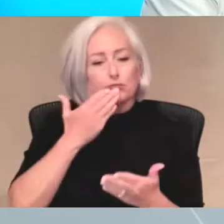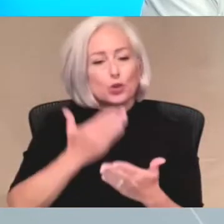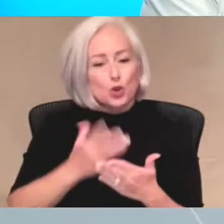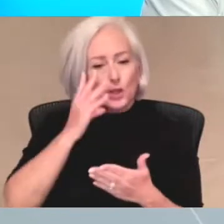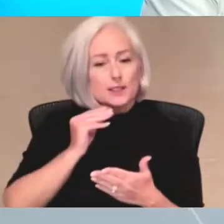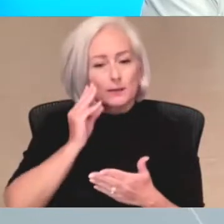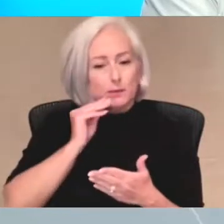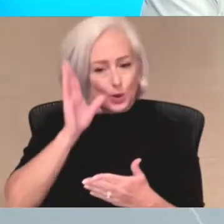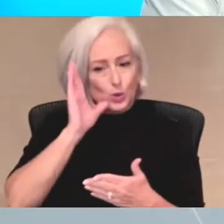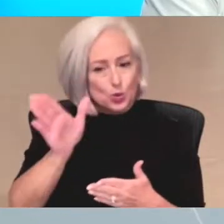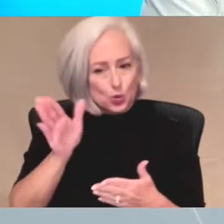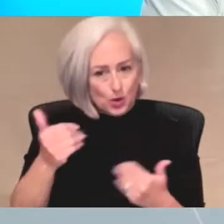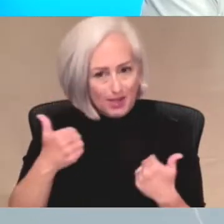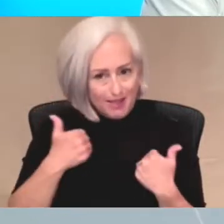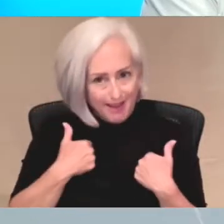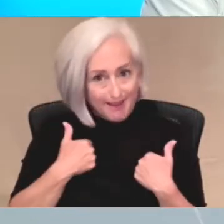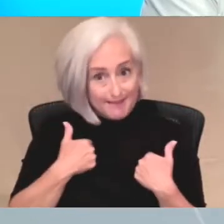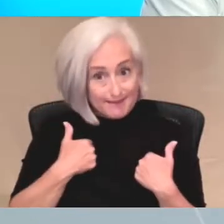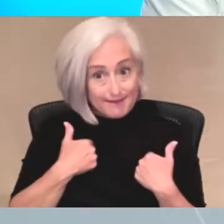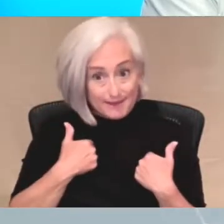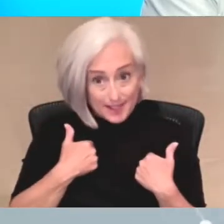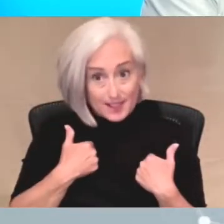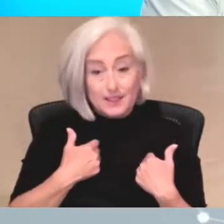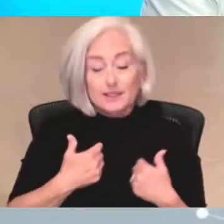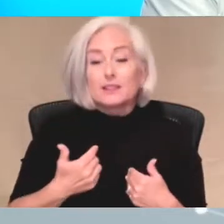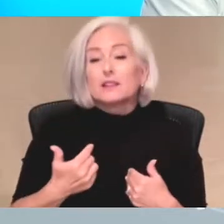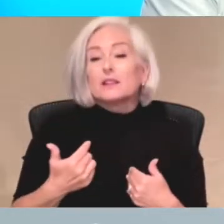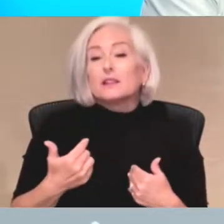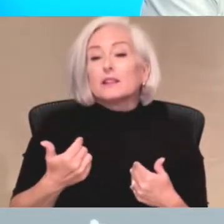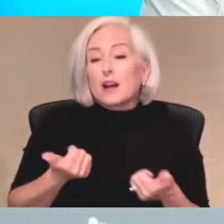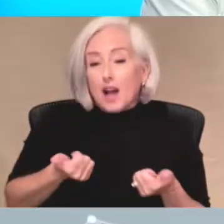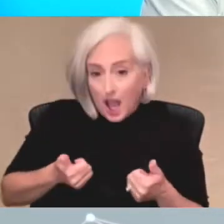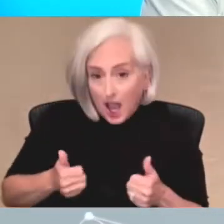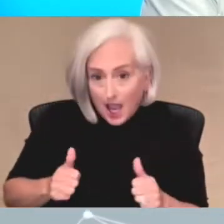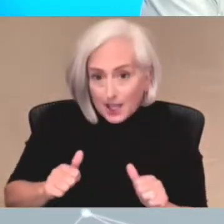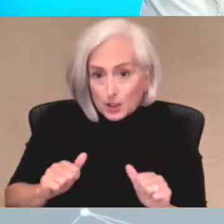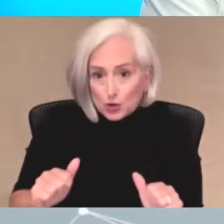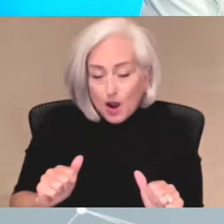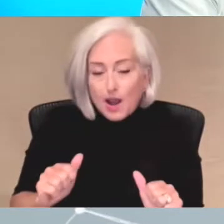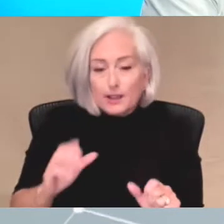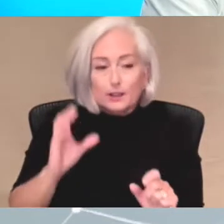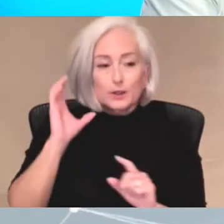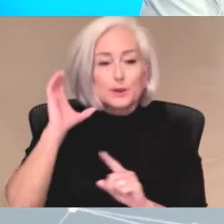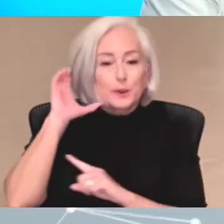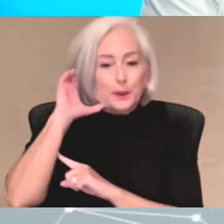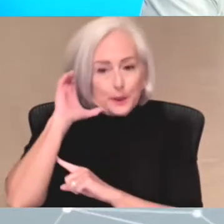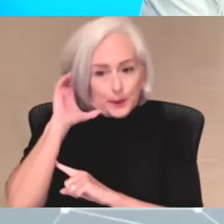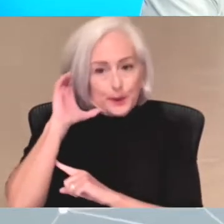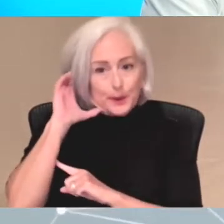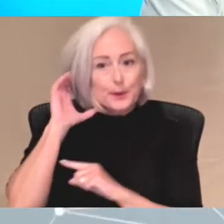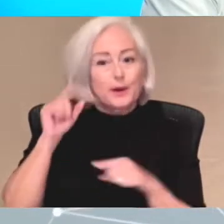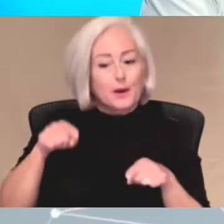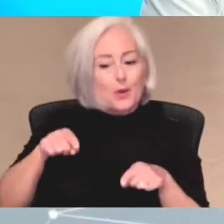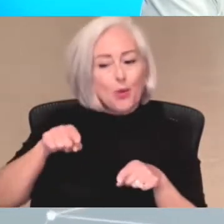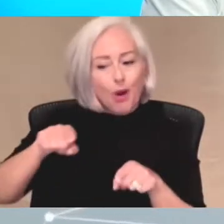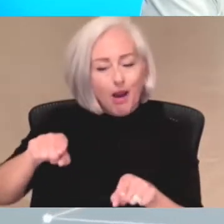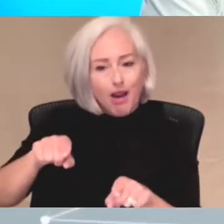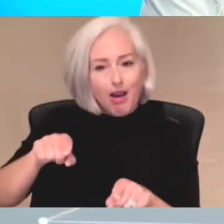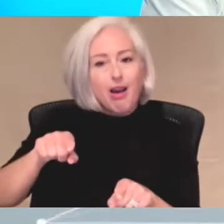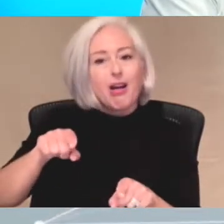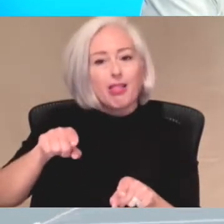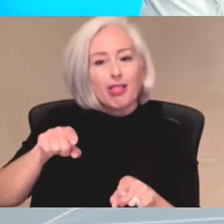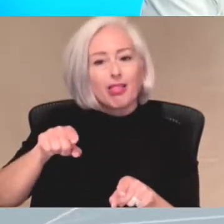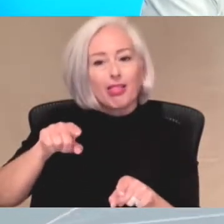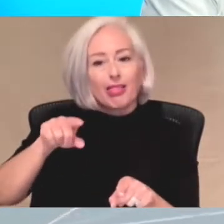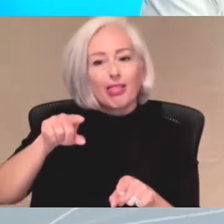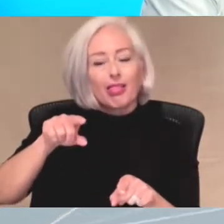And I really did try to hear or listen in while that was going on. And